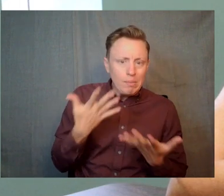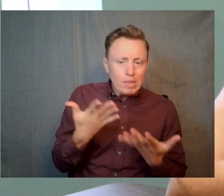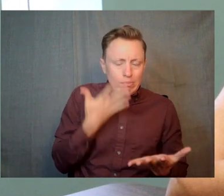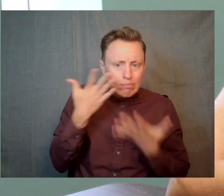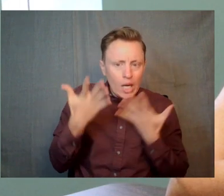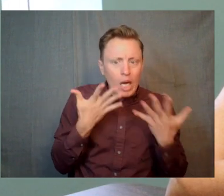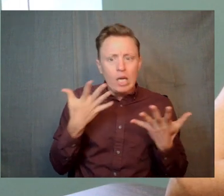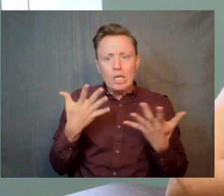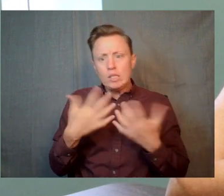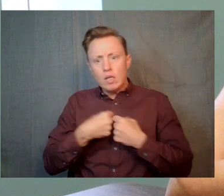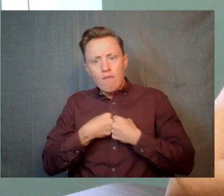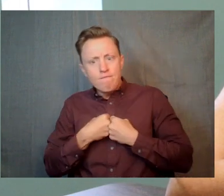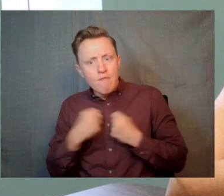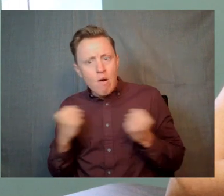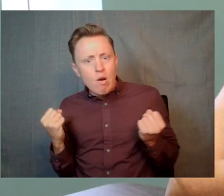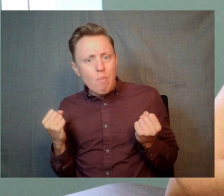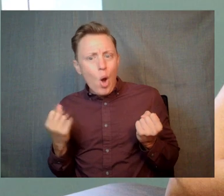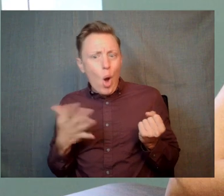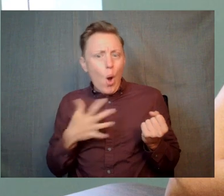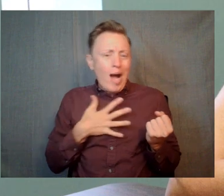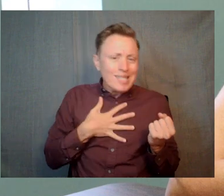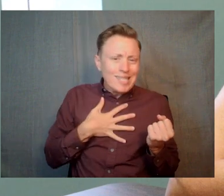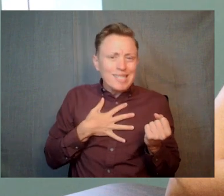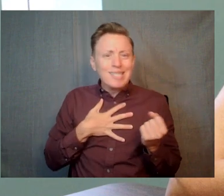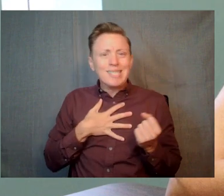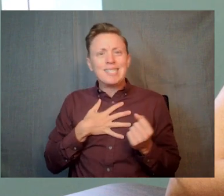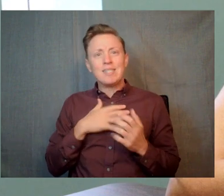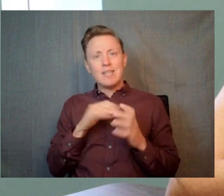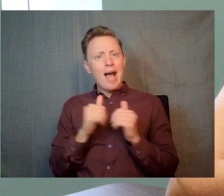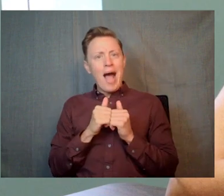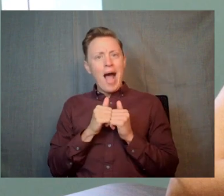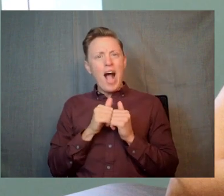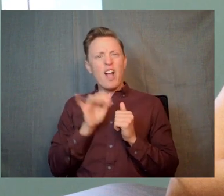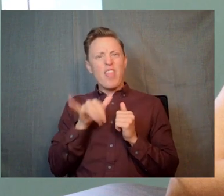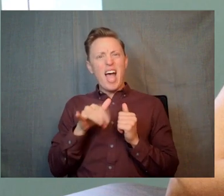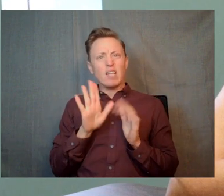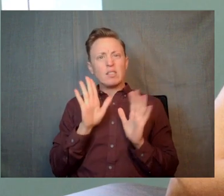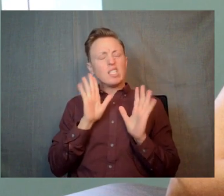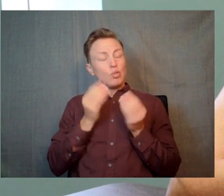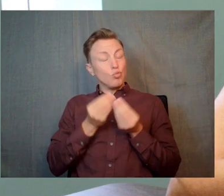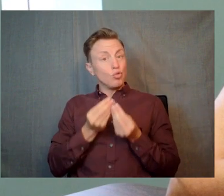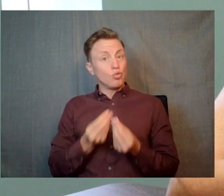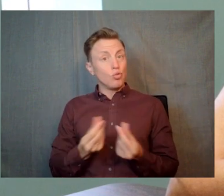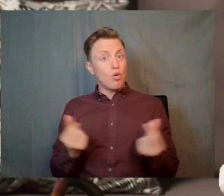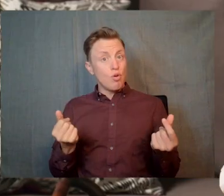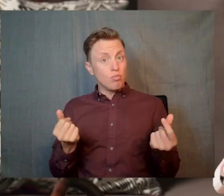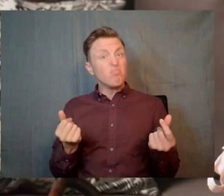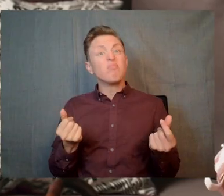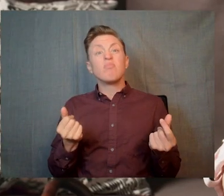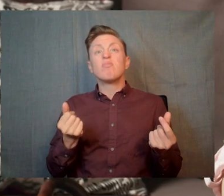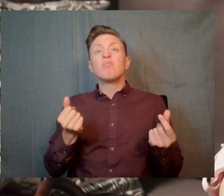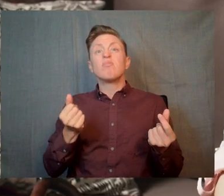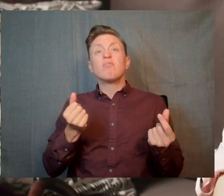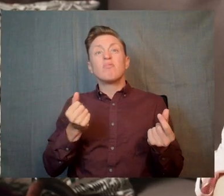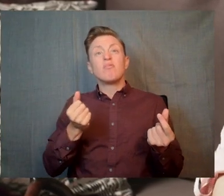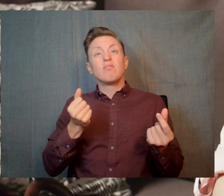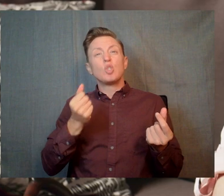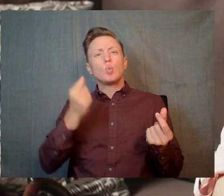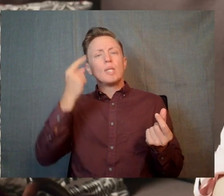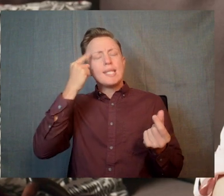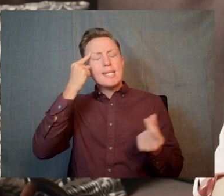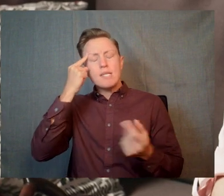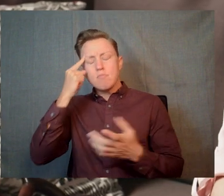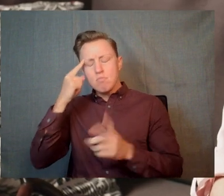embarrassed or vulnerable, the best way to get past these feelings is actually